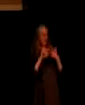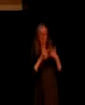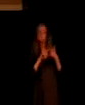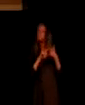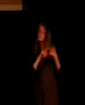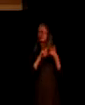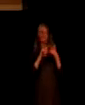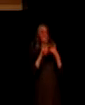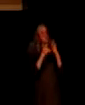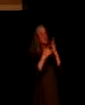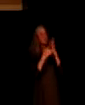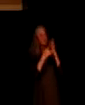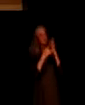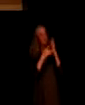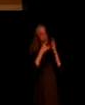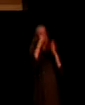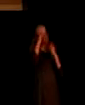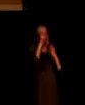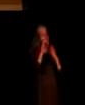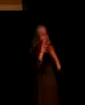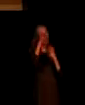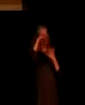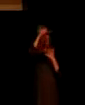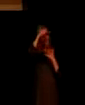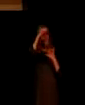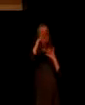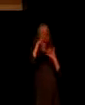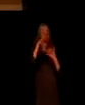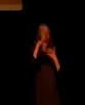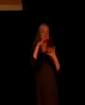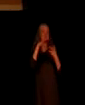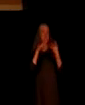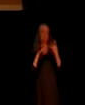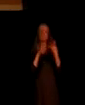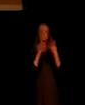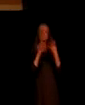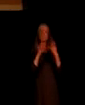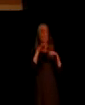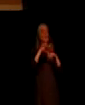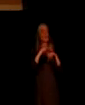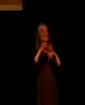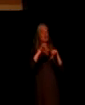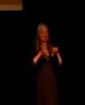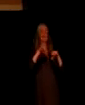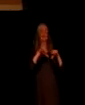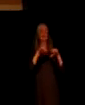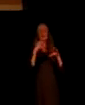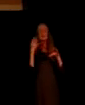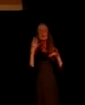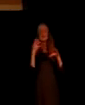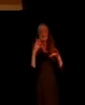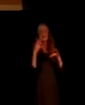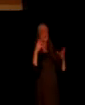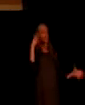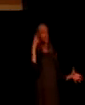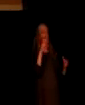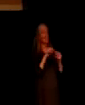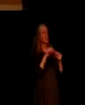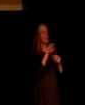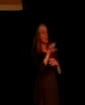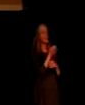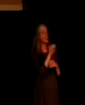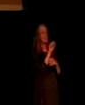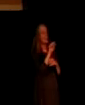space technology. There's Earth science. Out of approximately a $20